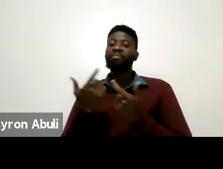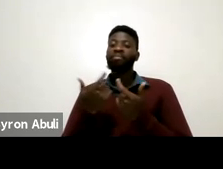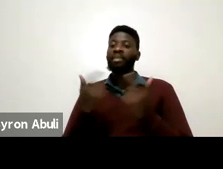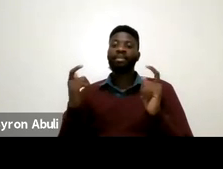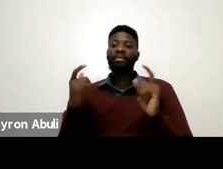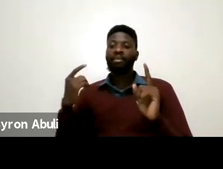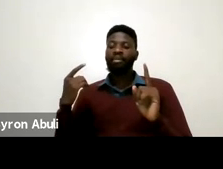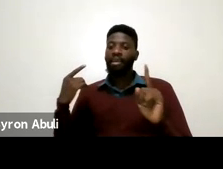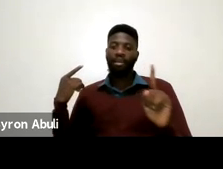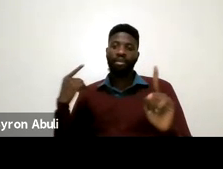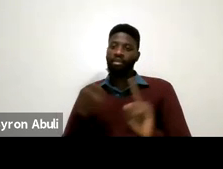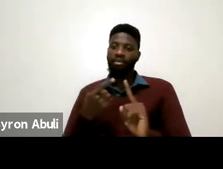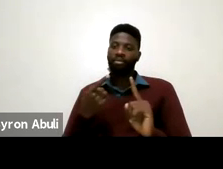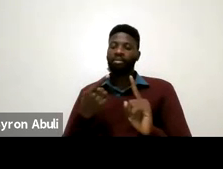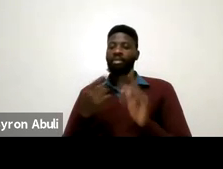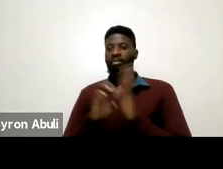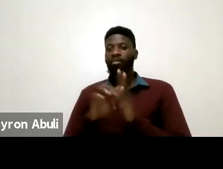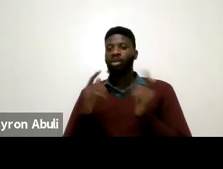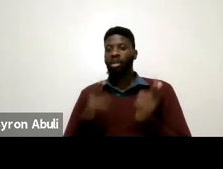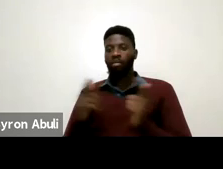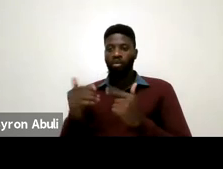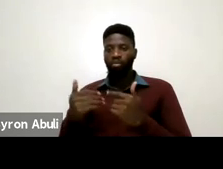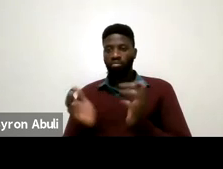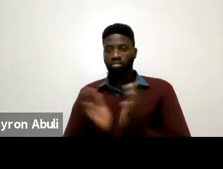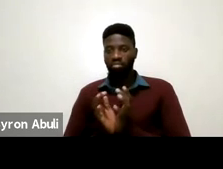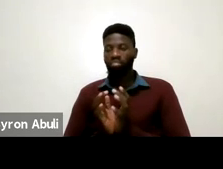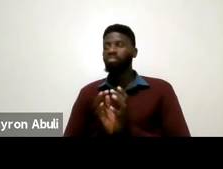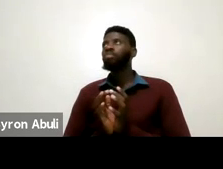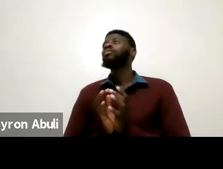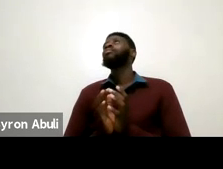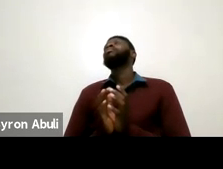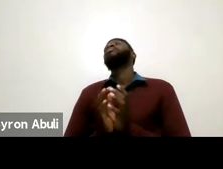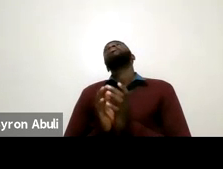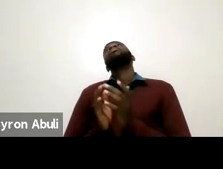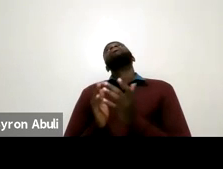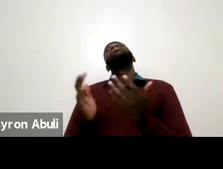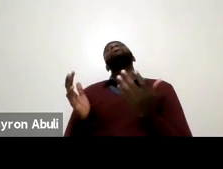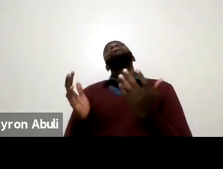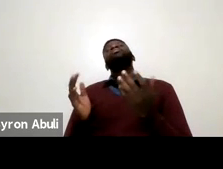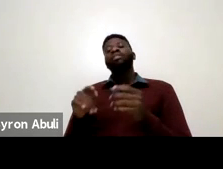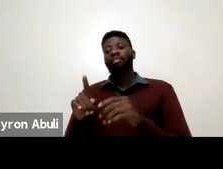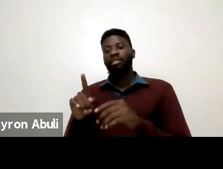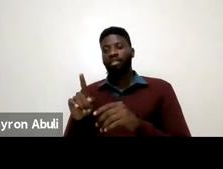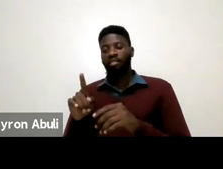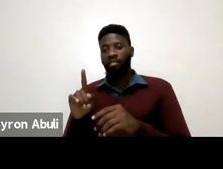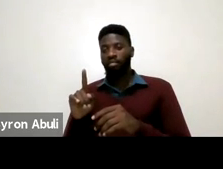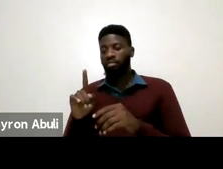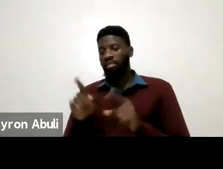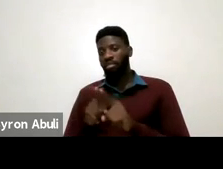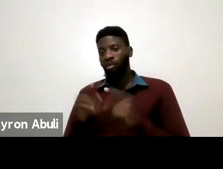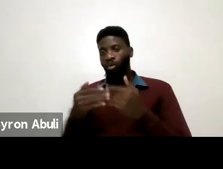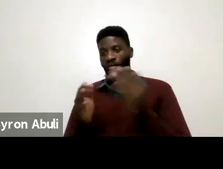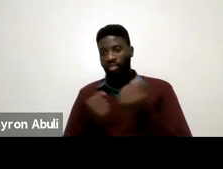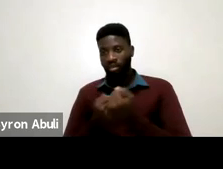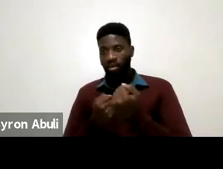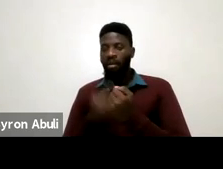the one of doing a library for the community, of inspiring before you expire, for you to inspire, it has to take a lot of